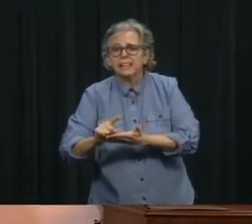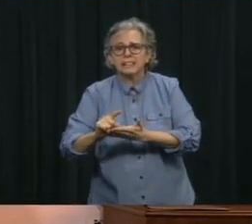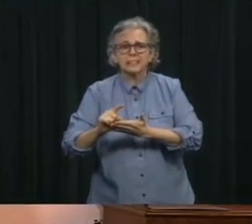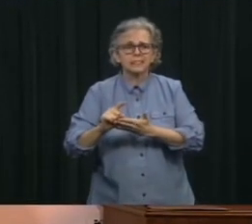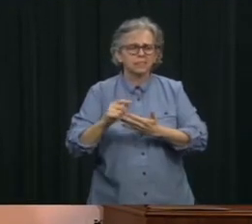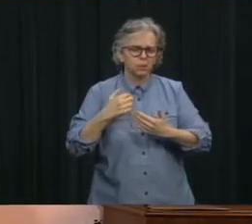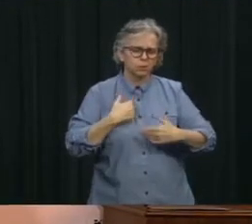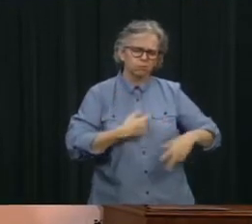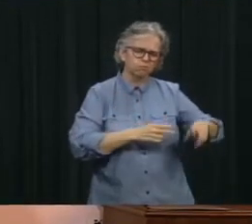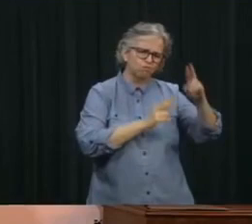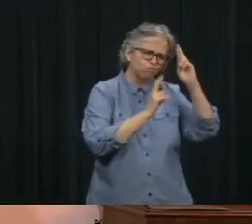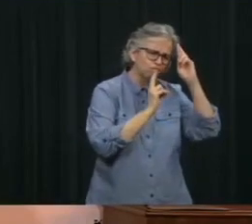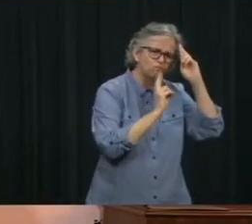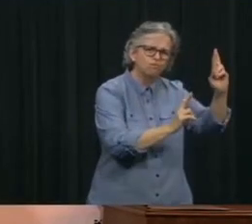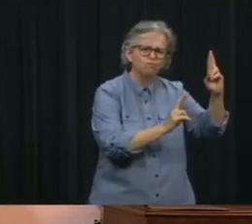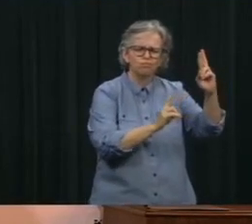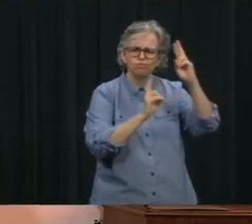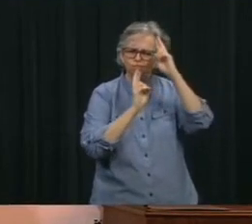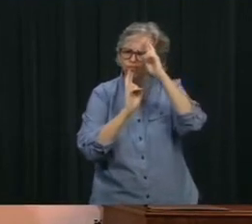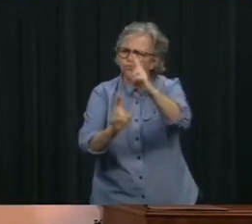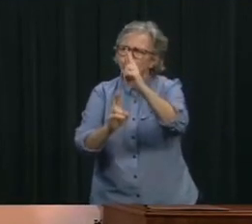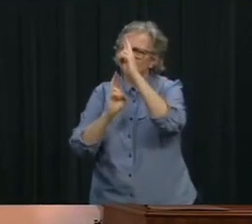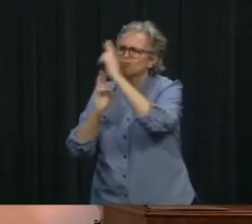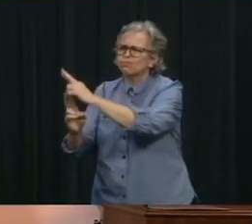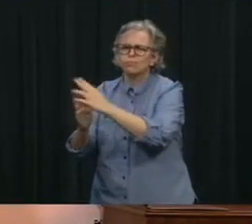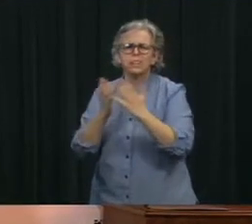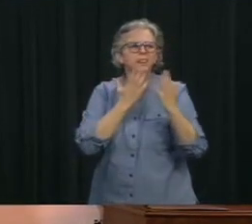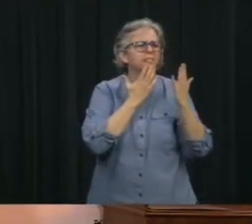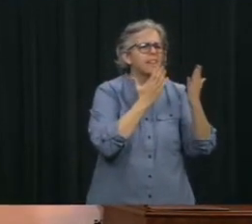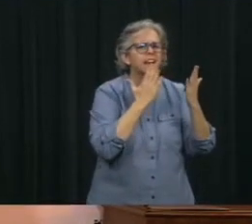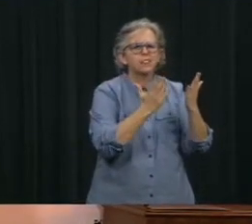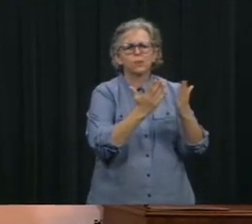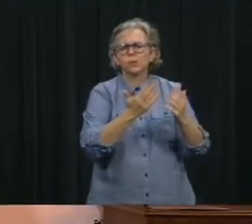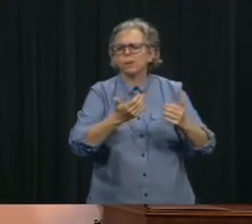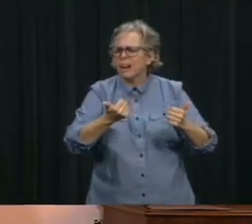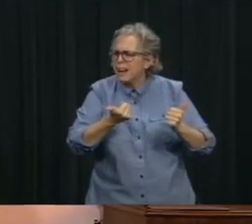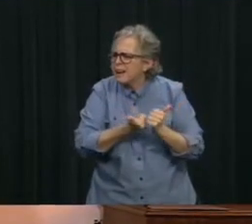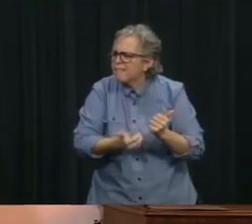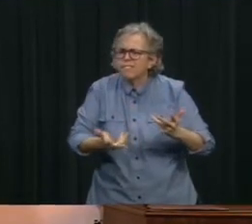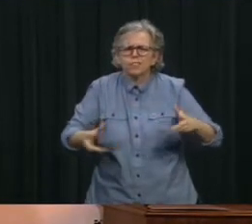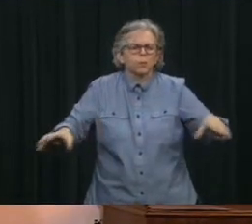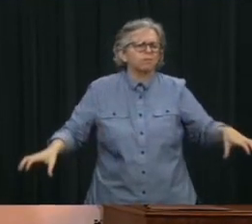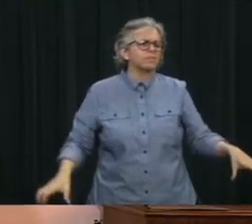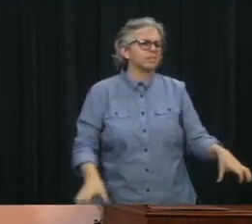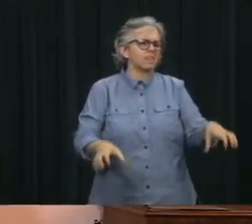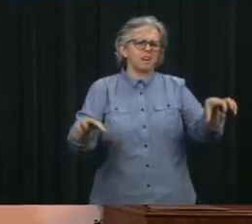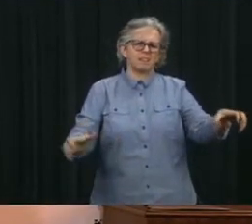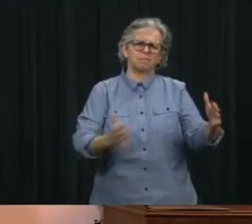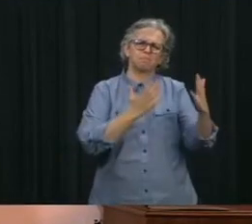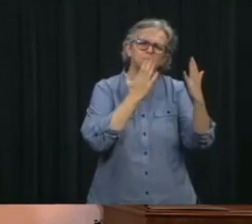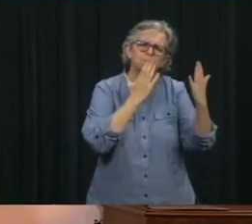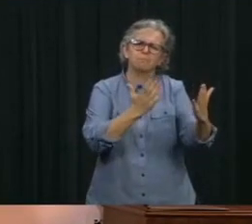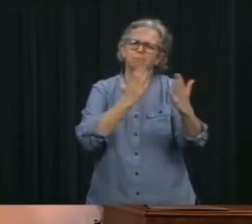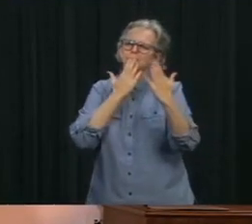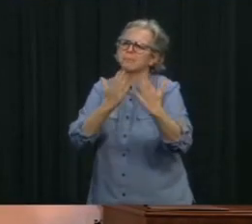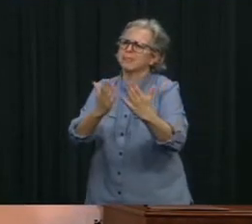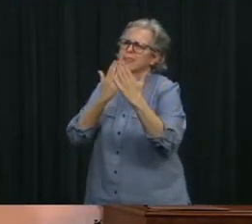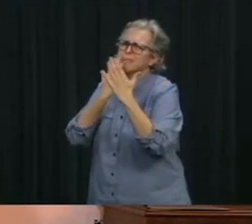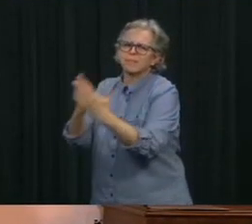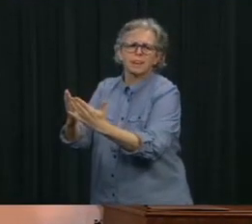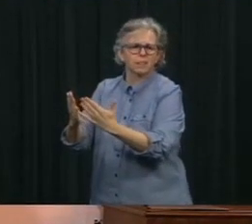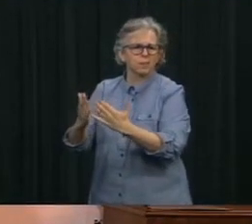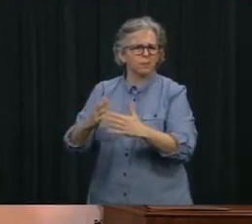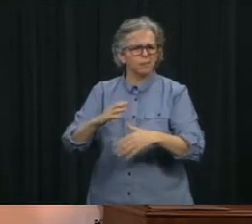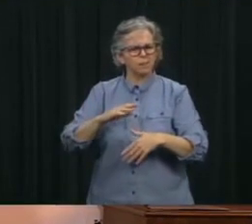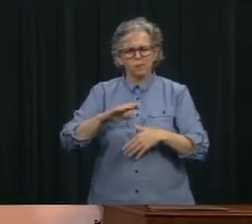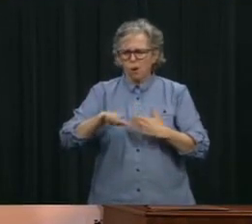We are grateful for everything that you're doing. We're grateful for everyone who is working so very hard